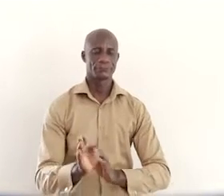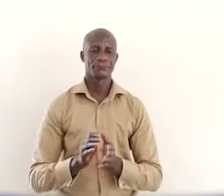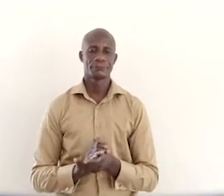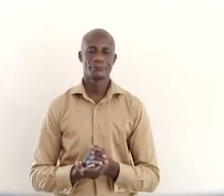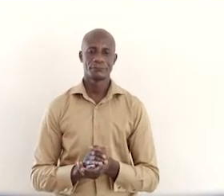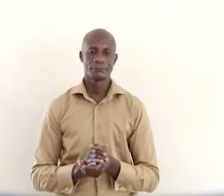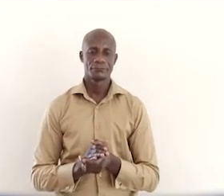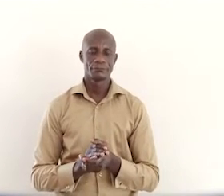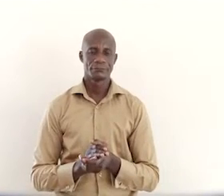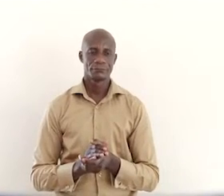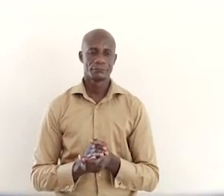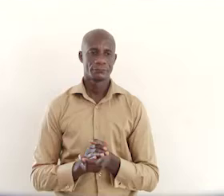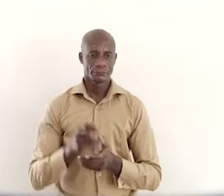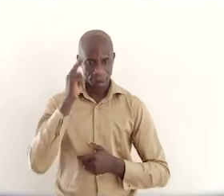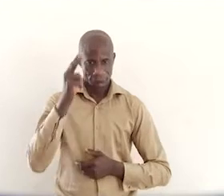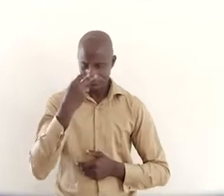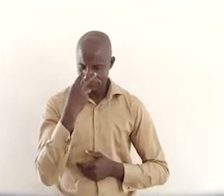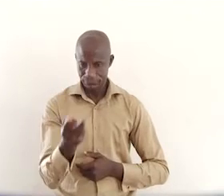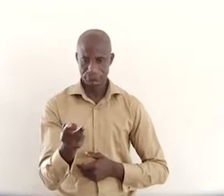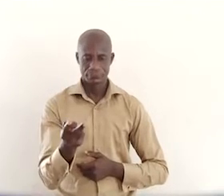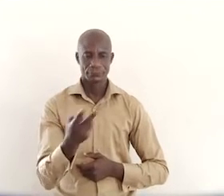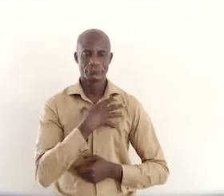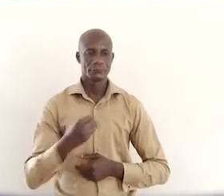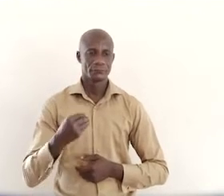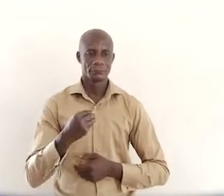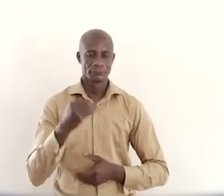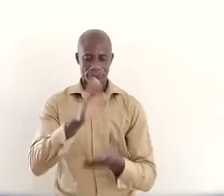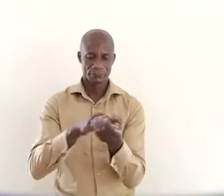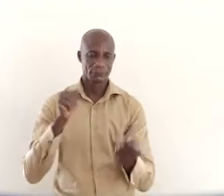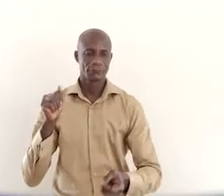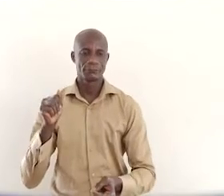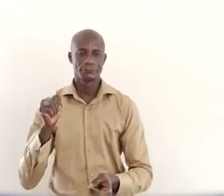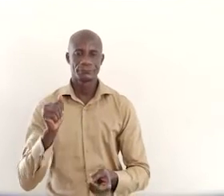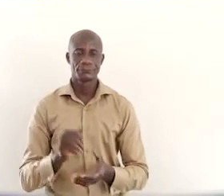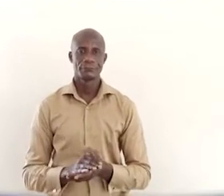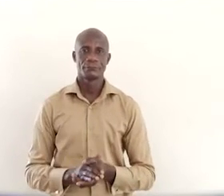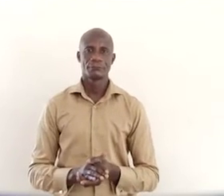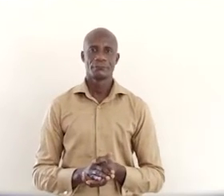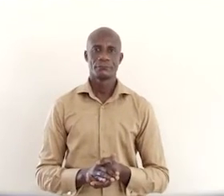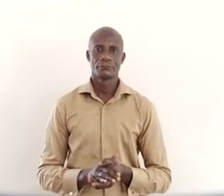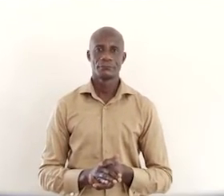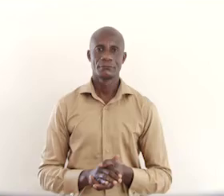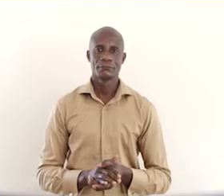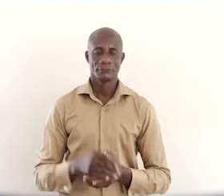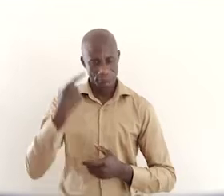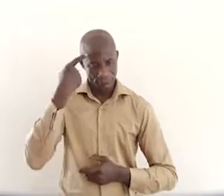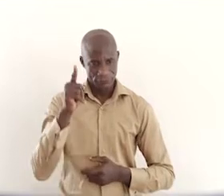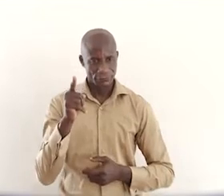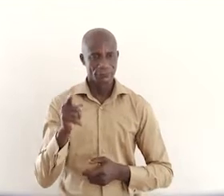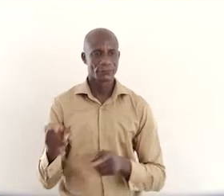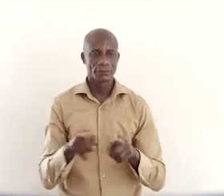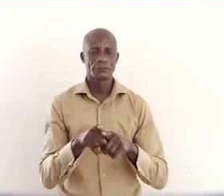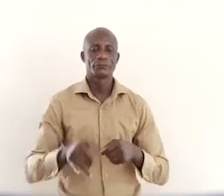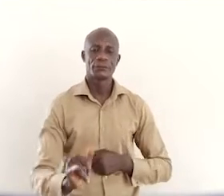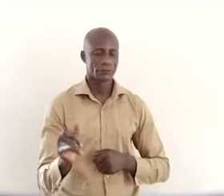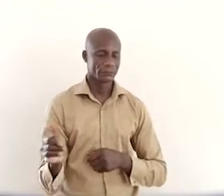went in. He saw and he believed. For